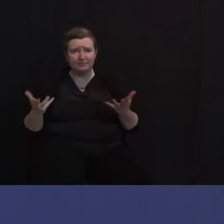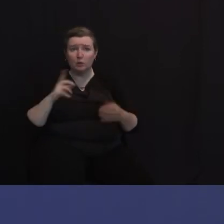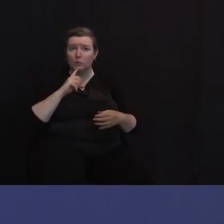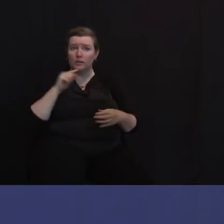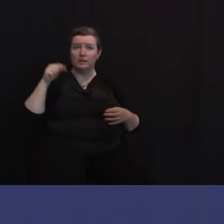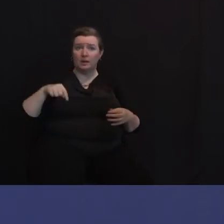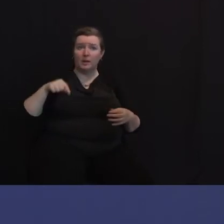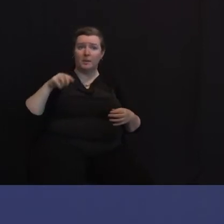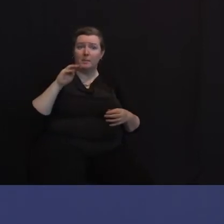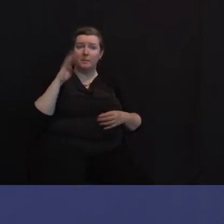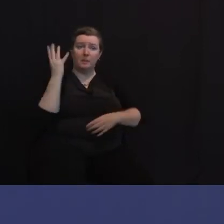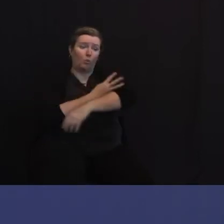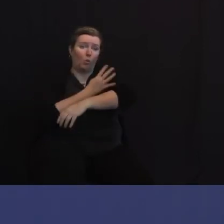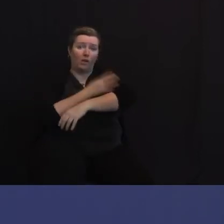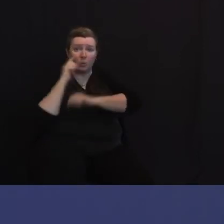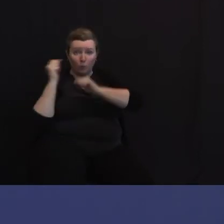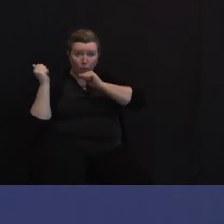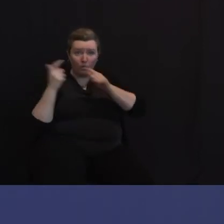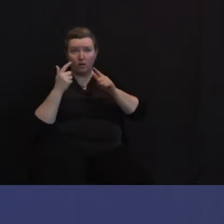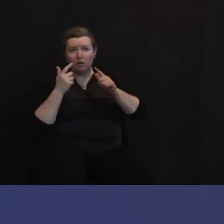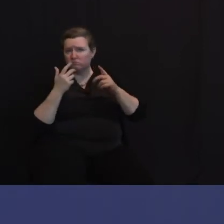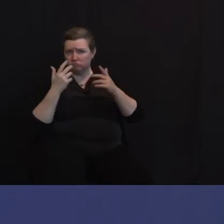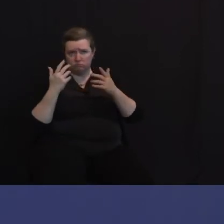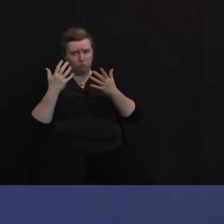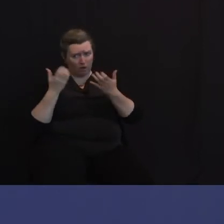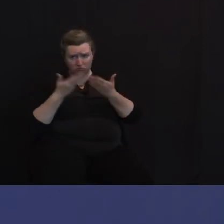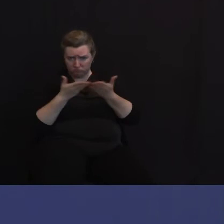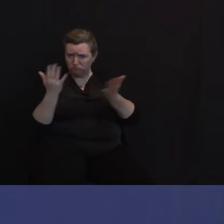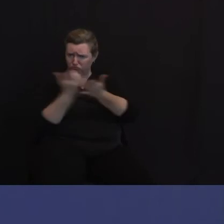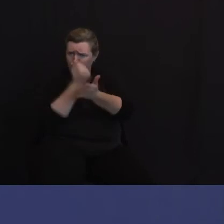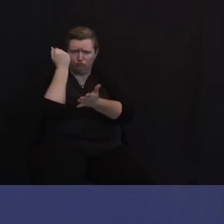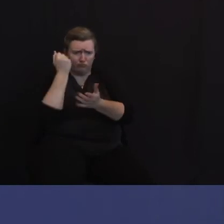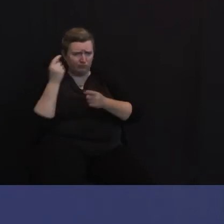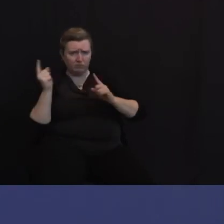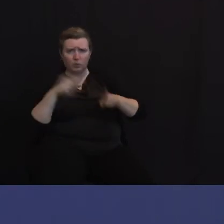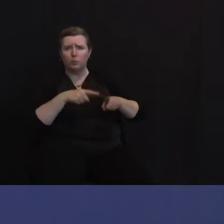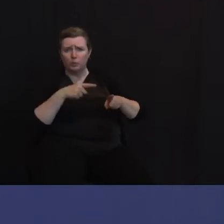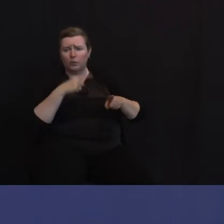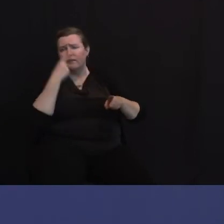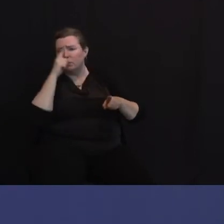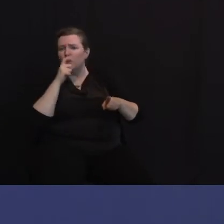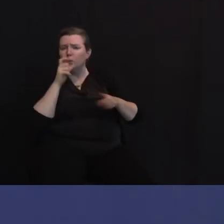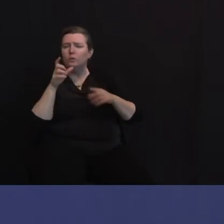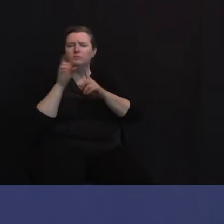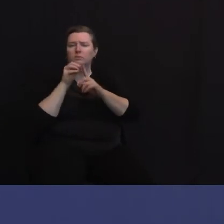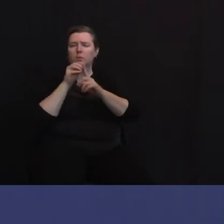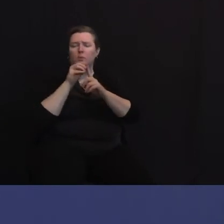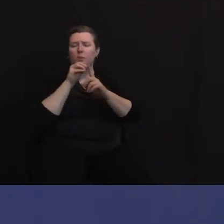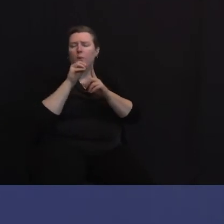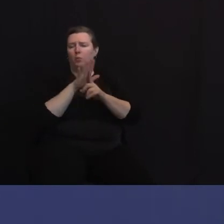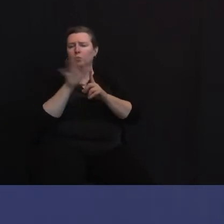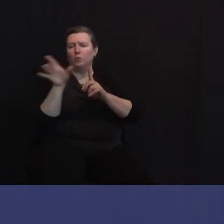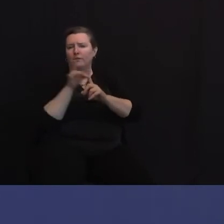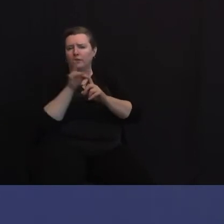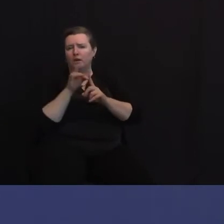it's broadly available, which is another important point here. So with that, Judy, Eddie, thank you. Eddie, we'll see you, God